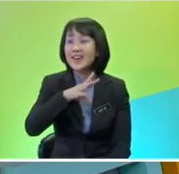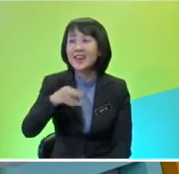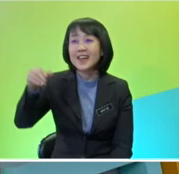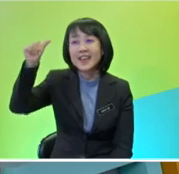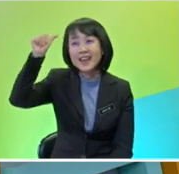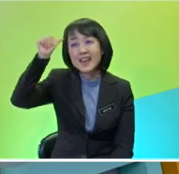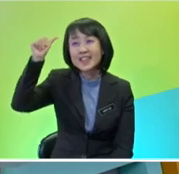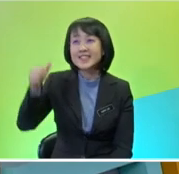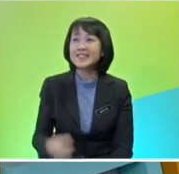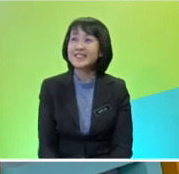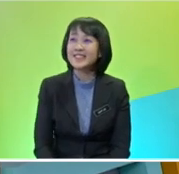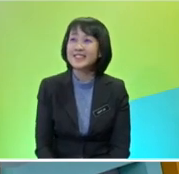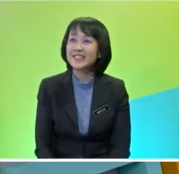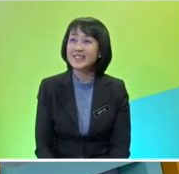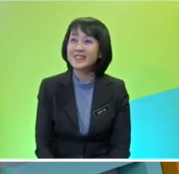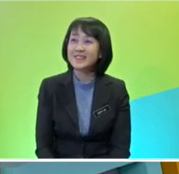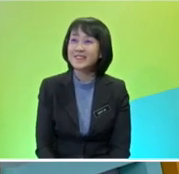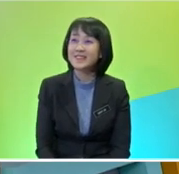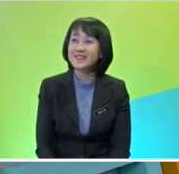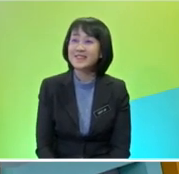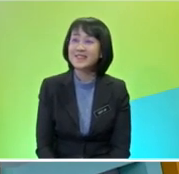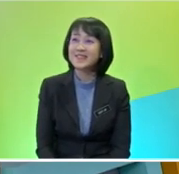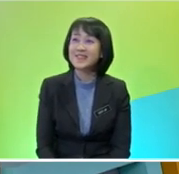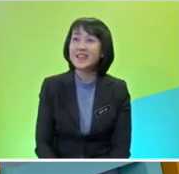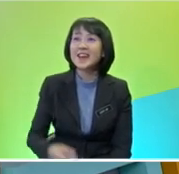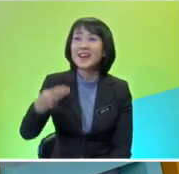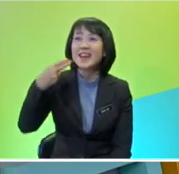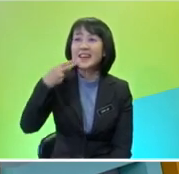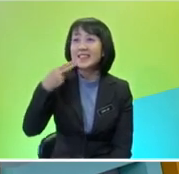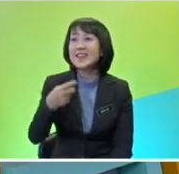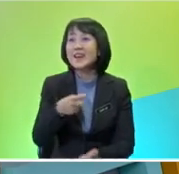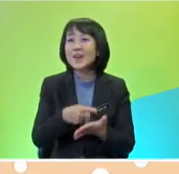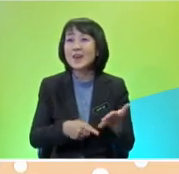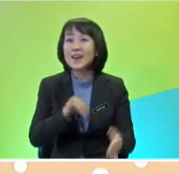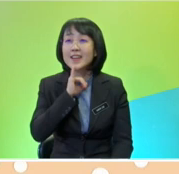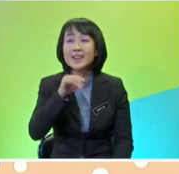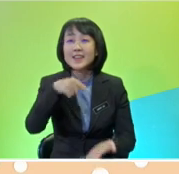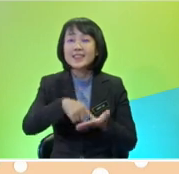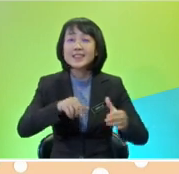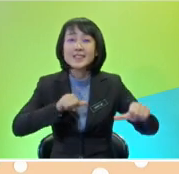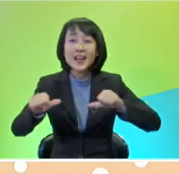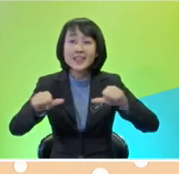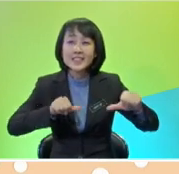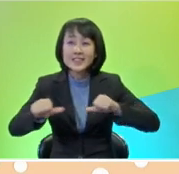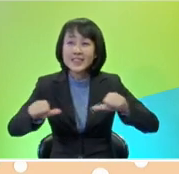Okay, Hannah and Adam, get ready. Turn on your microphone. Okay, Hannah, what is this activity, Hannah?